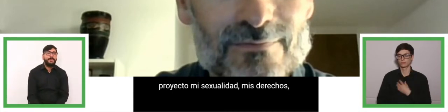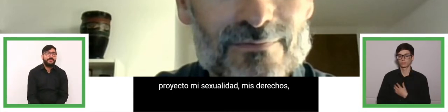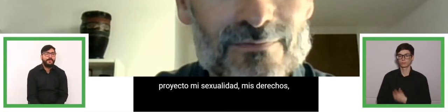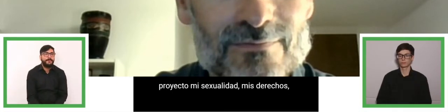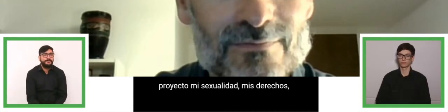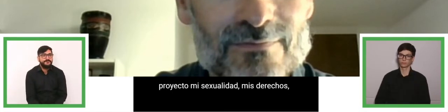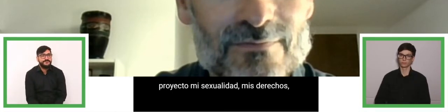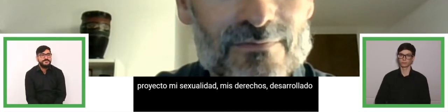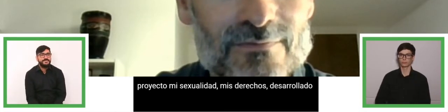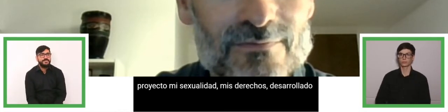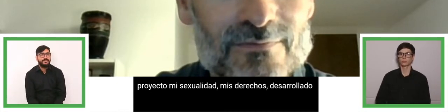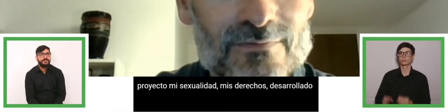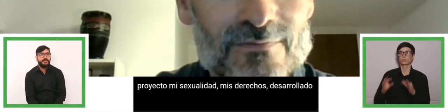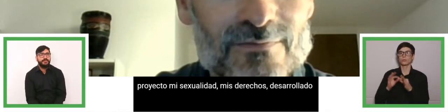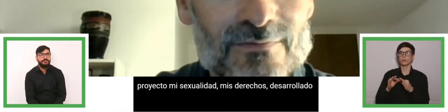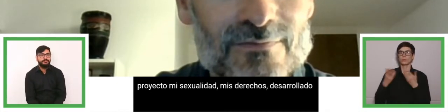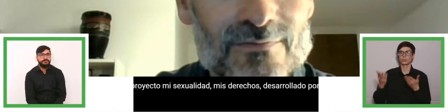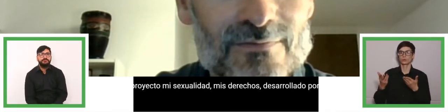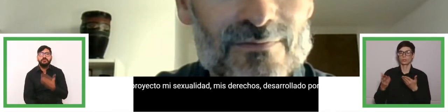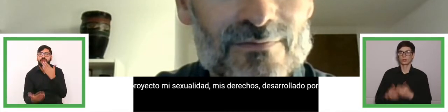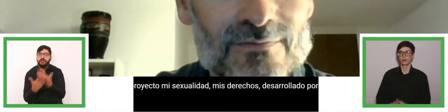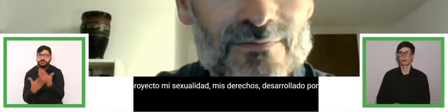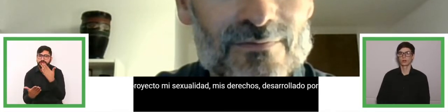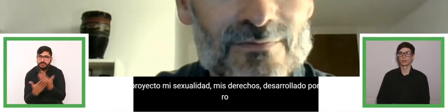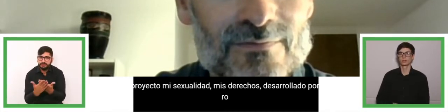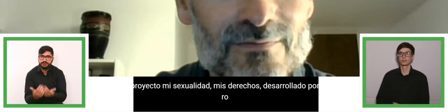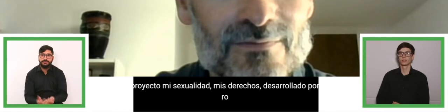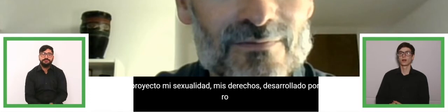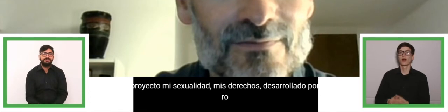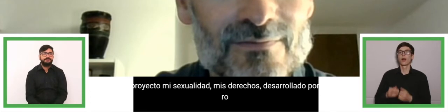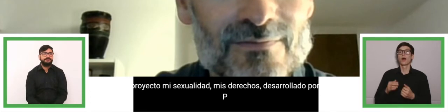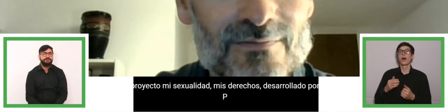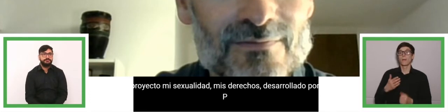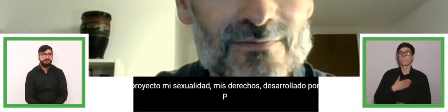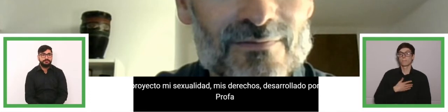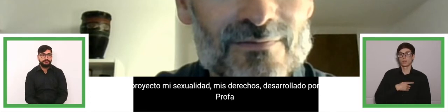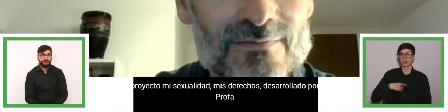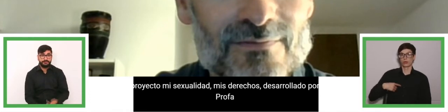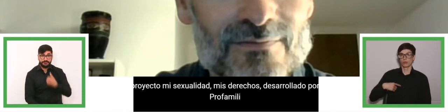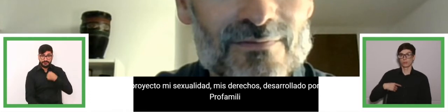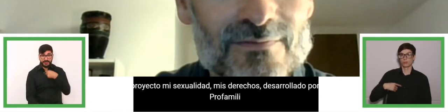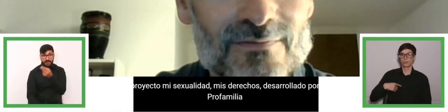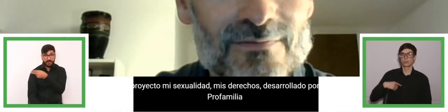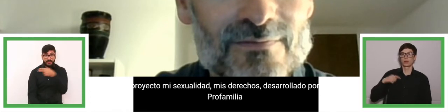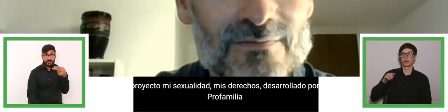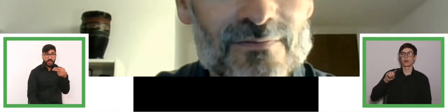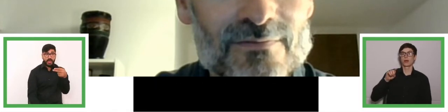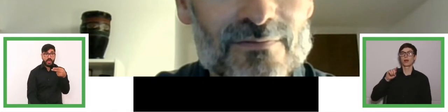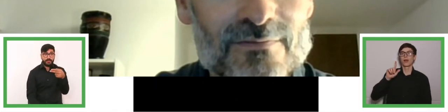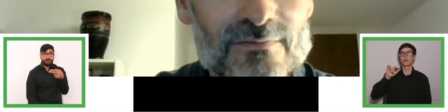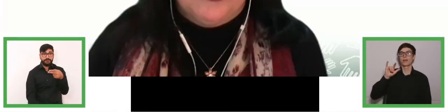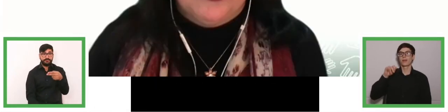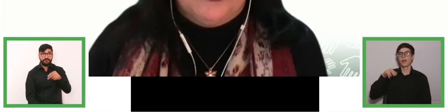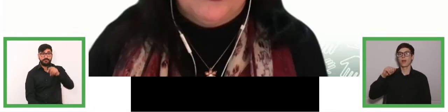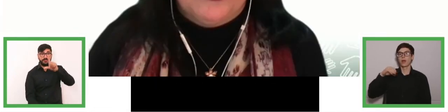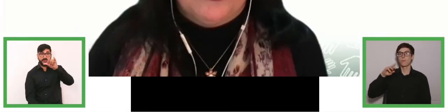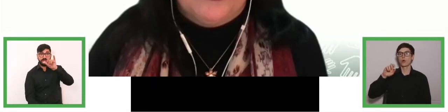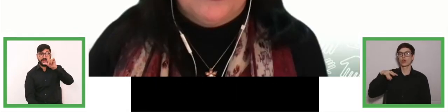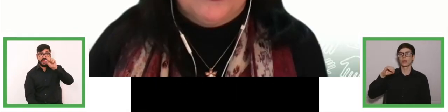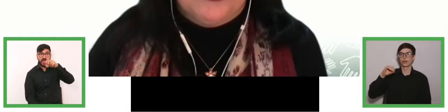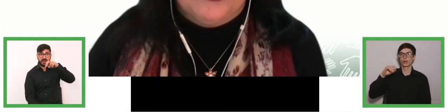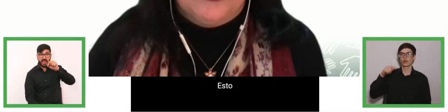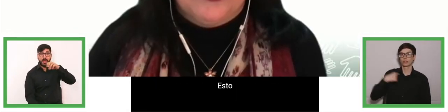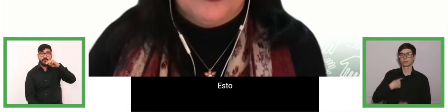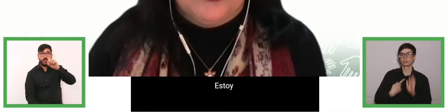Thank you very much. My name is Diana Moreno, and I am here in representation of Pro